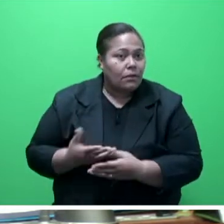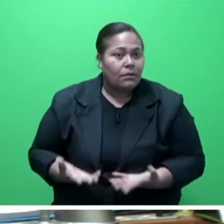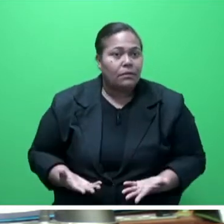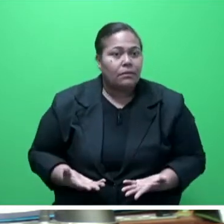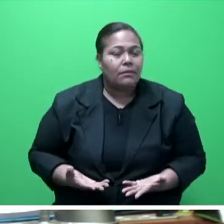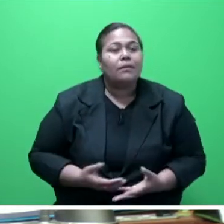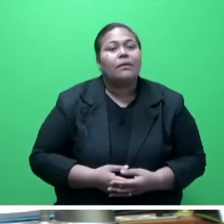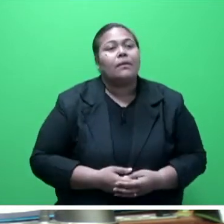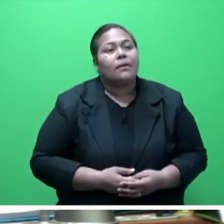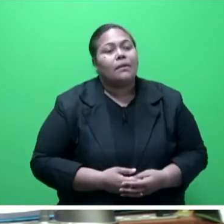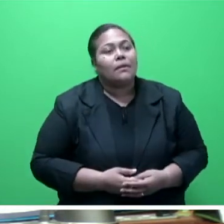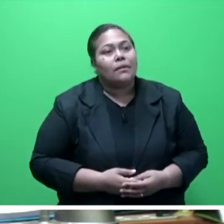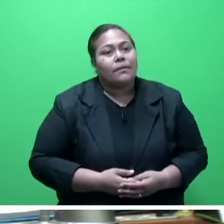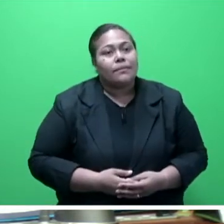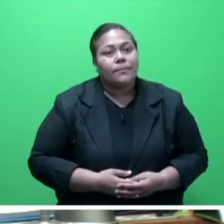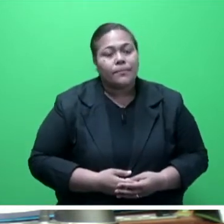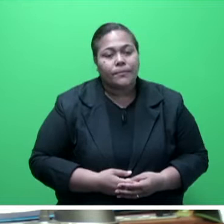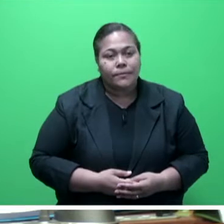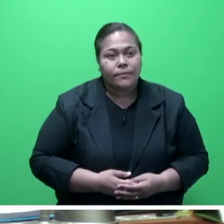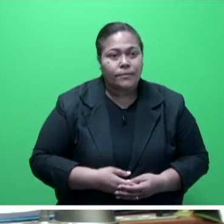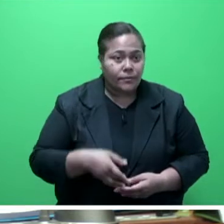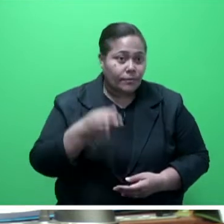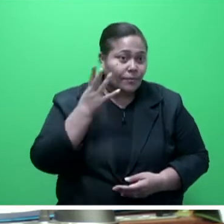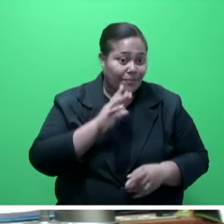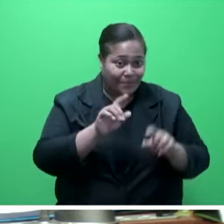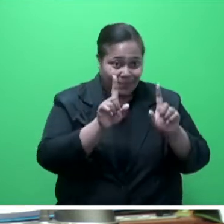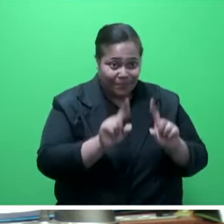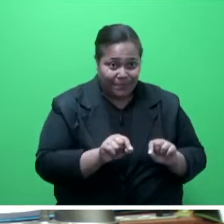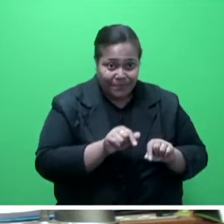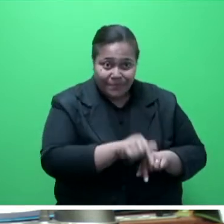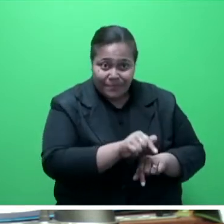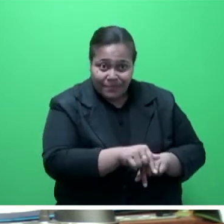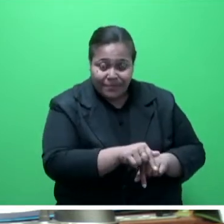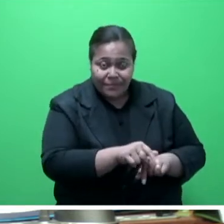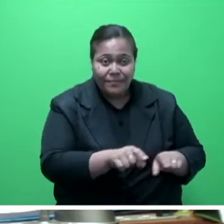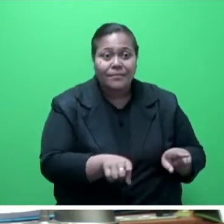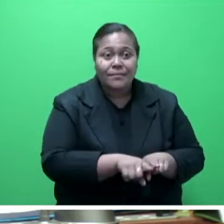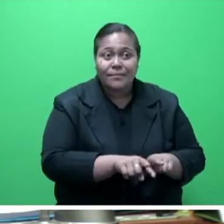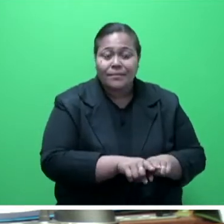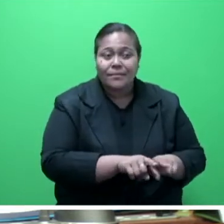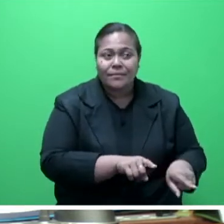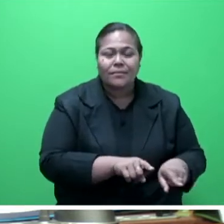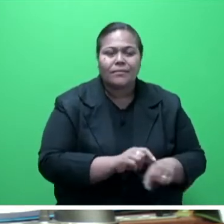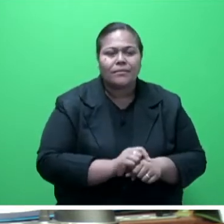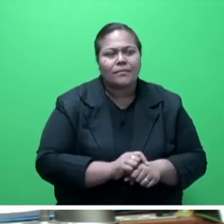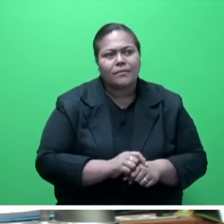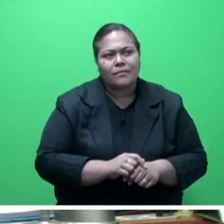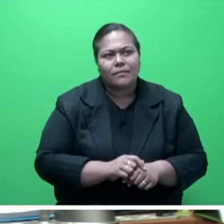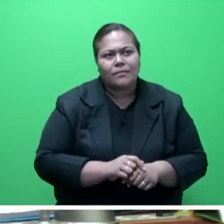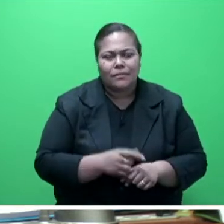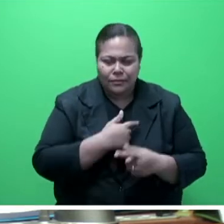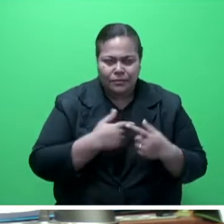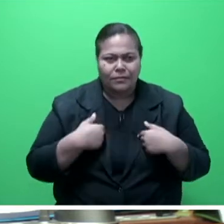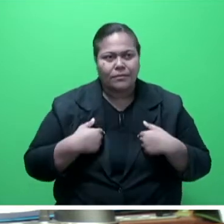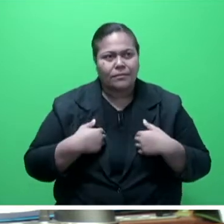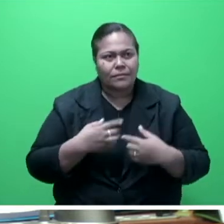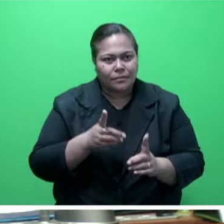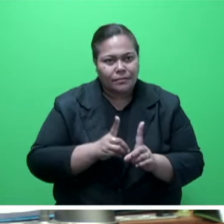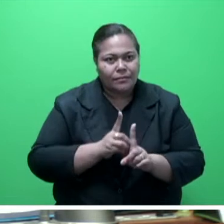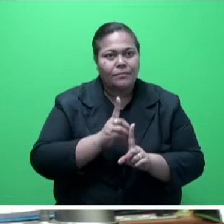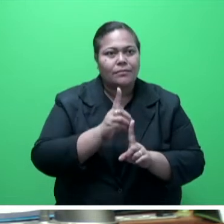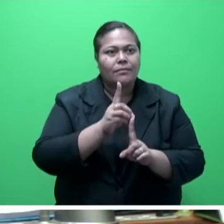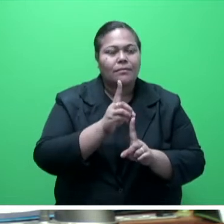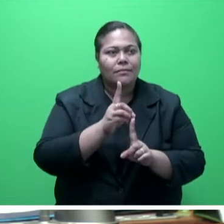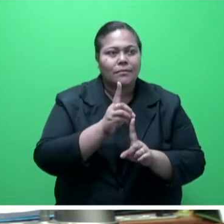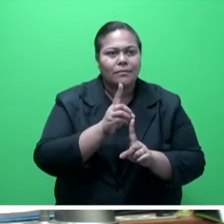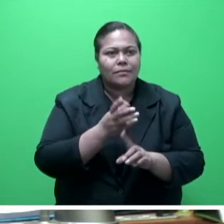Mr. Speaker, but while we're doing that, simultaneously started by my predecessor, we are developing a